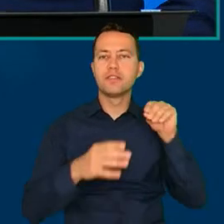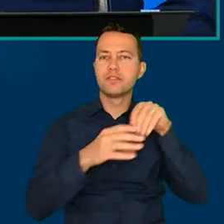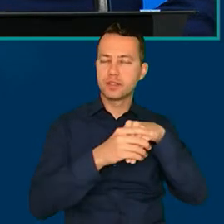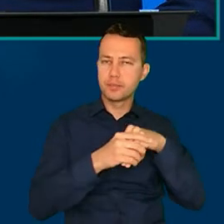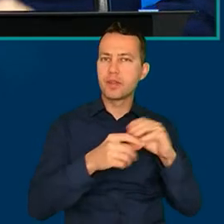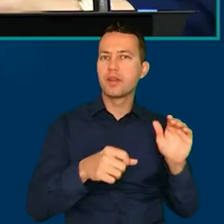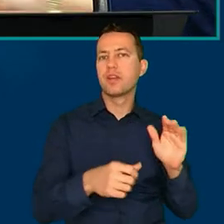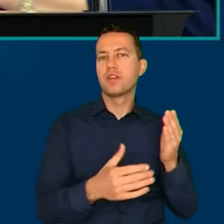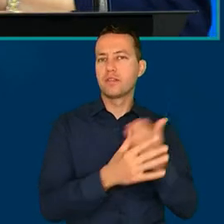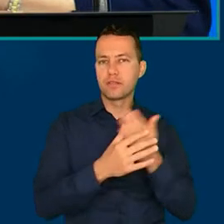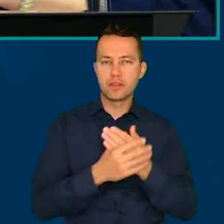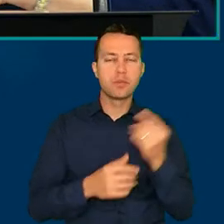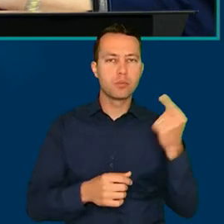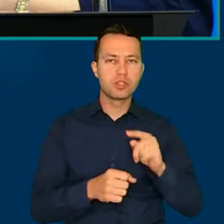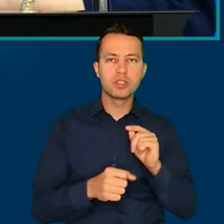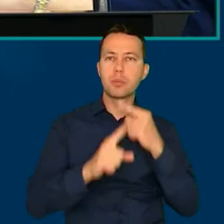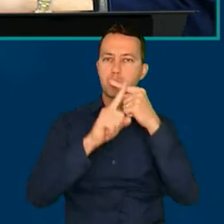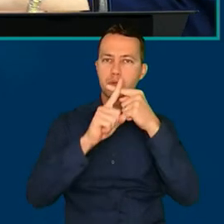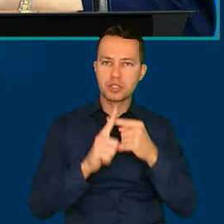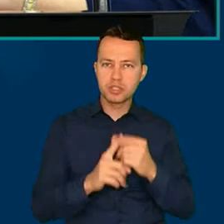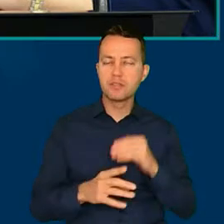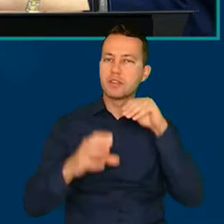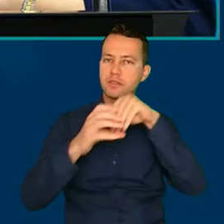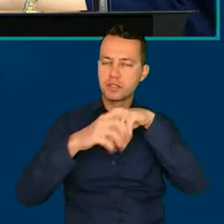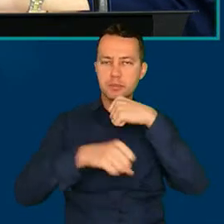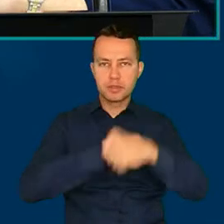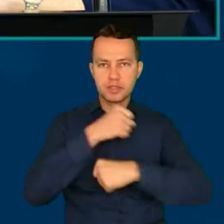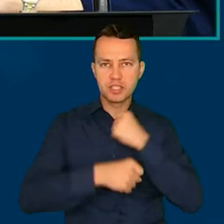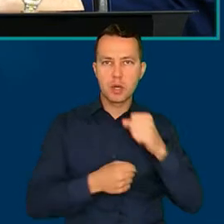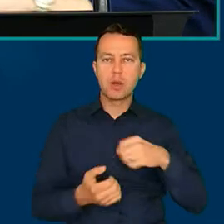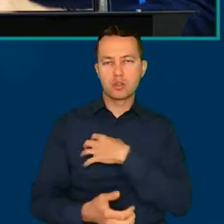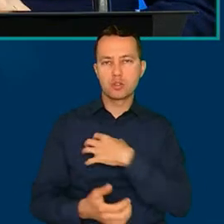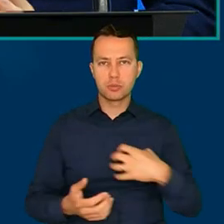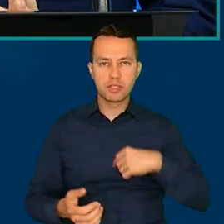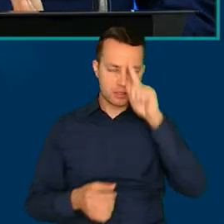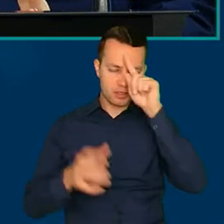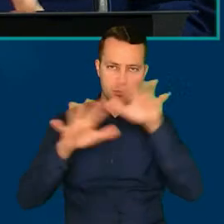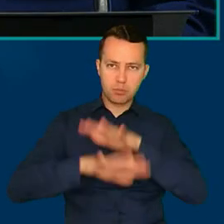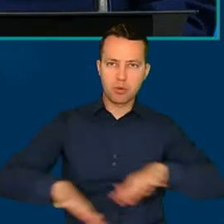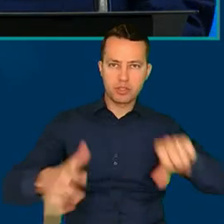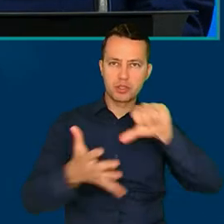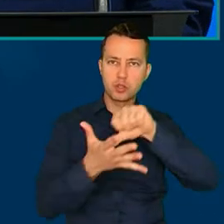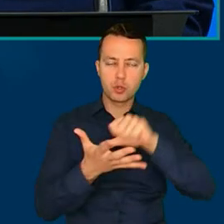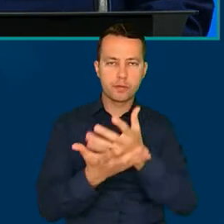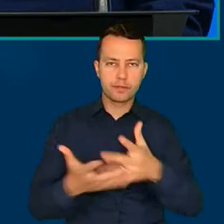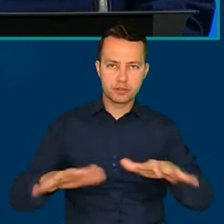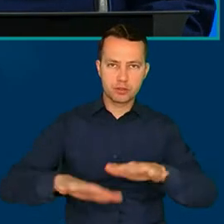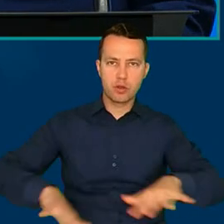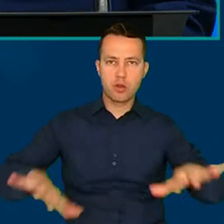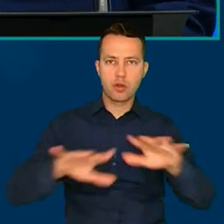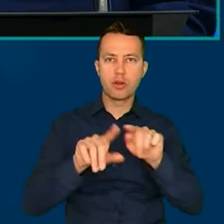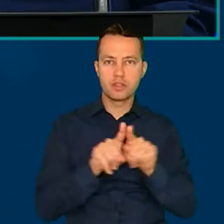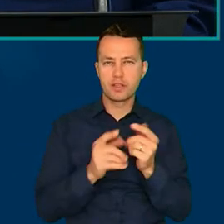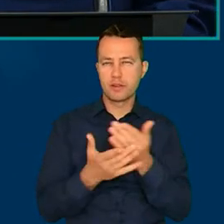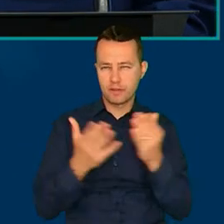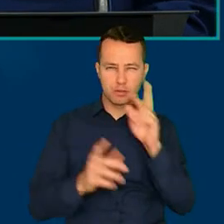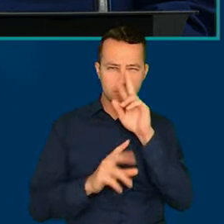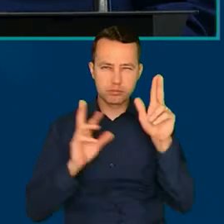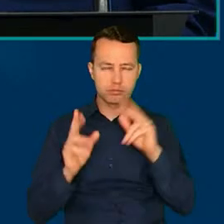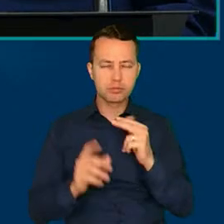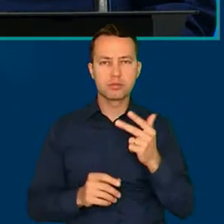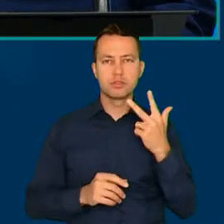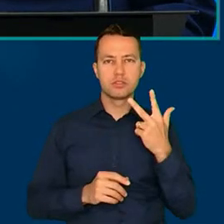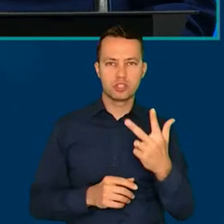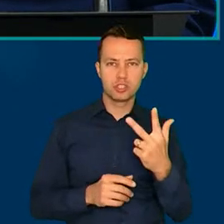the enterprises should have a positive impact on the economic, environmental,